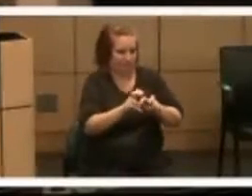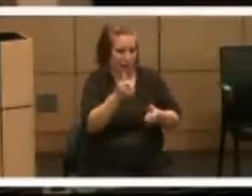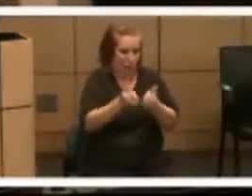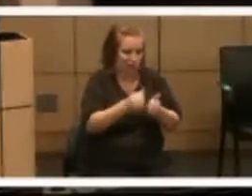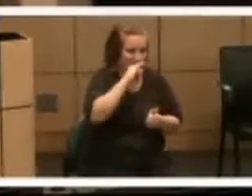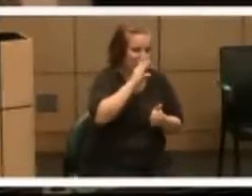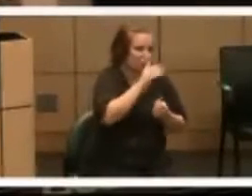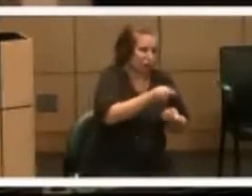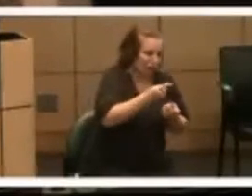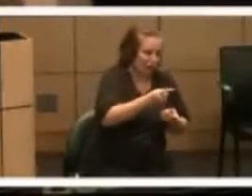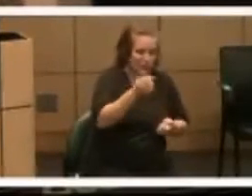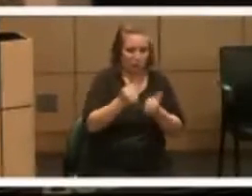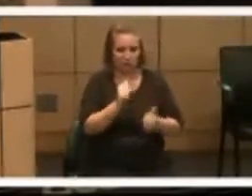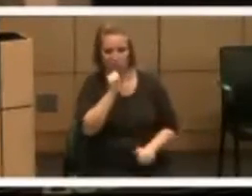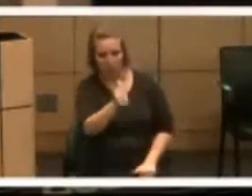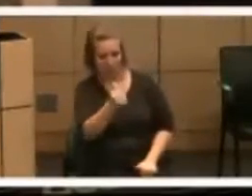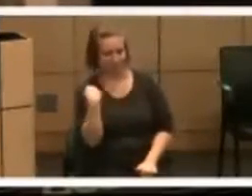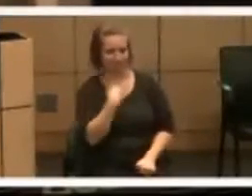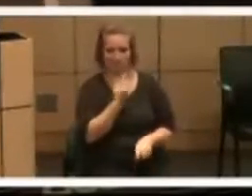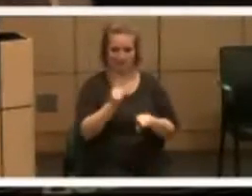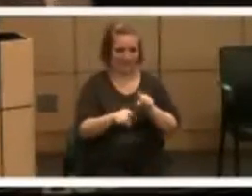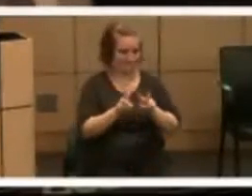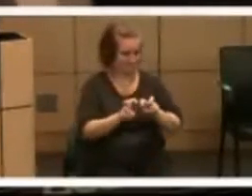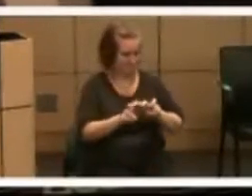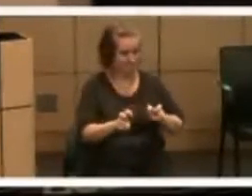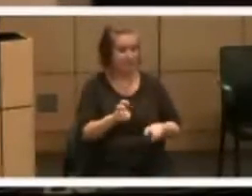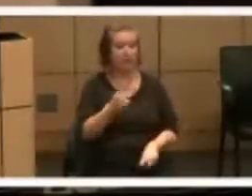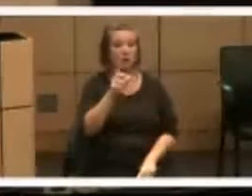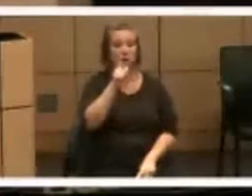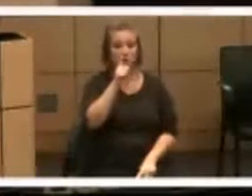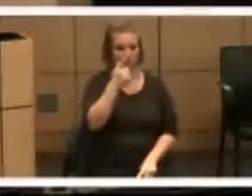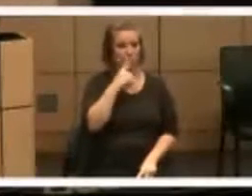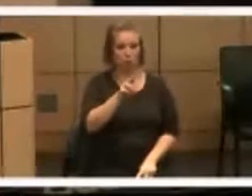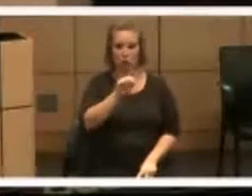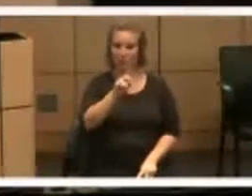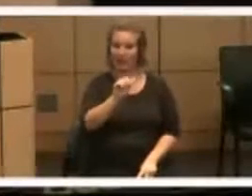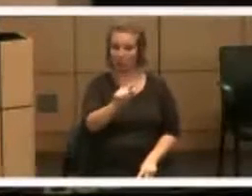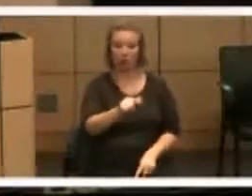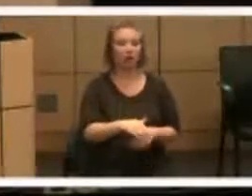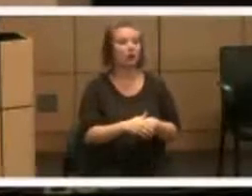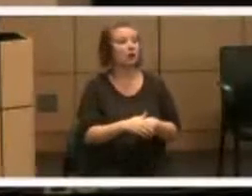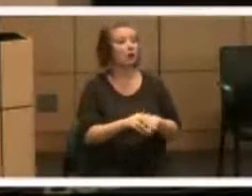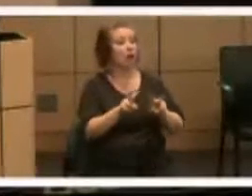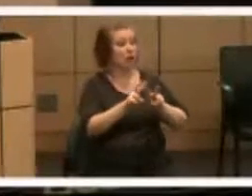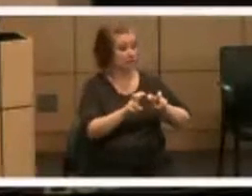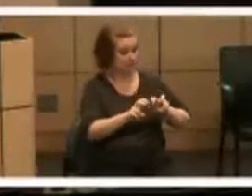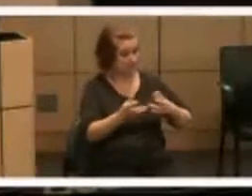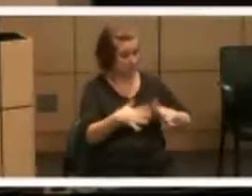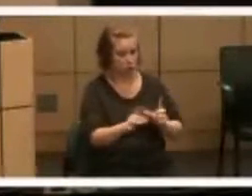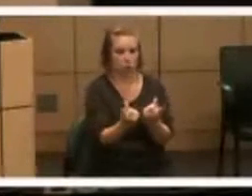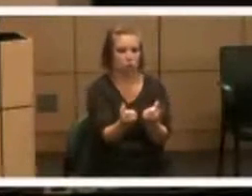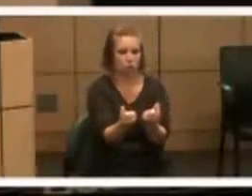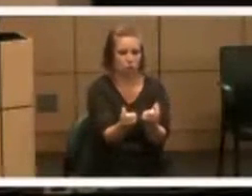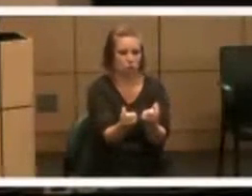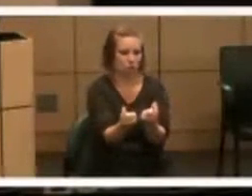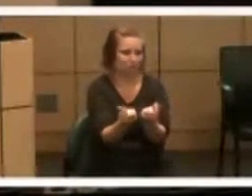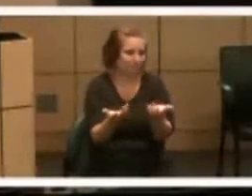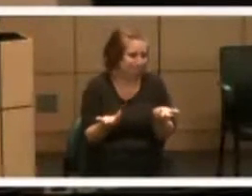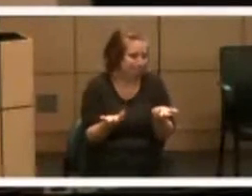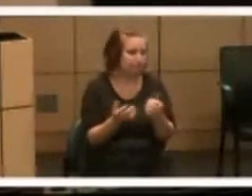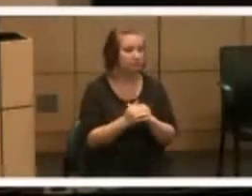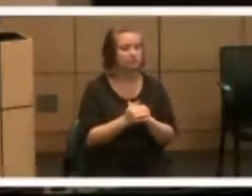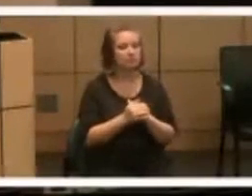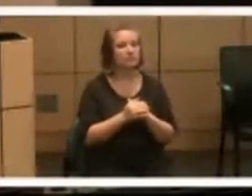aren't, for children with unilateral loss. And then once we get to that point, what do we do? But